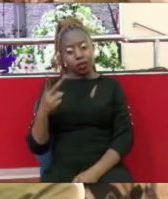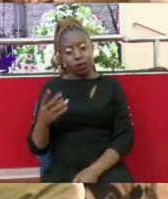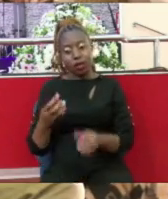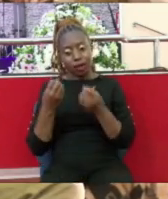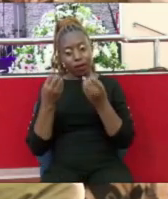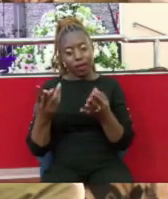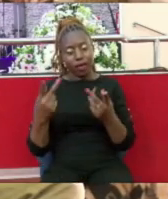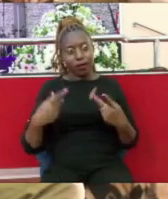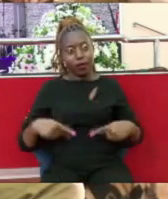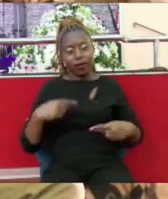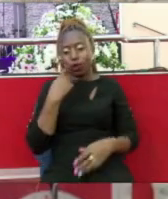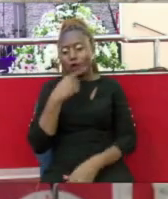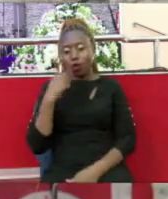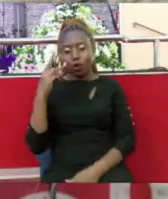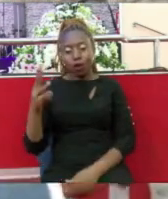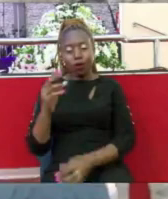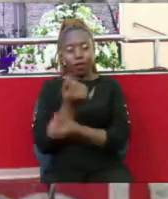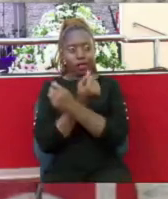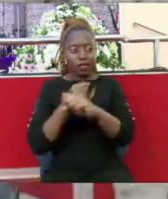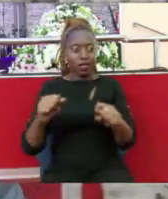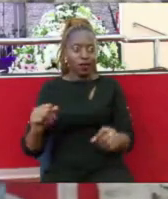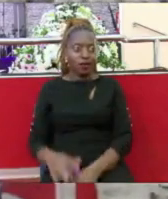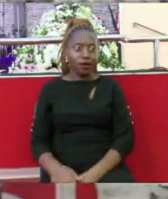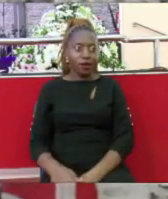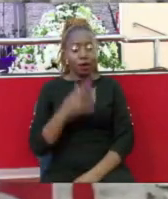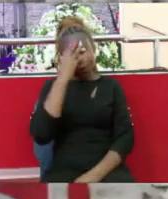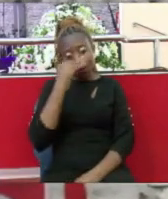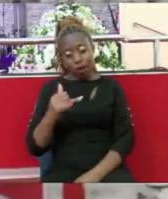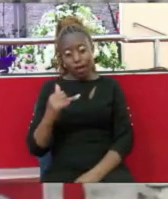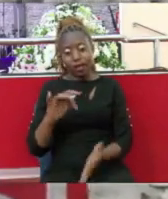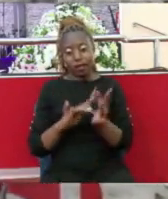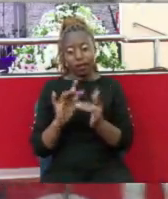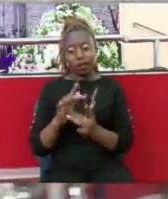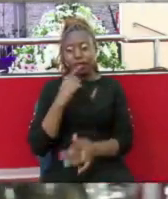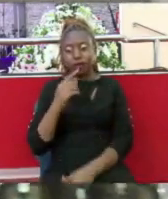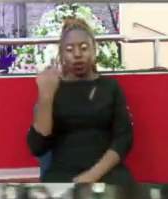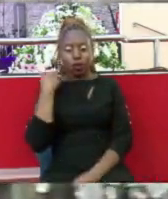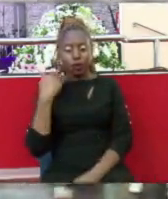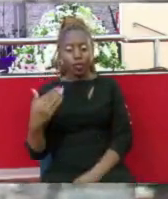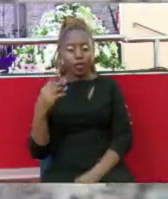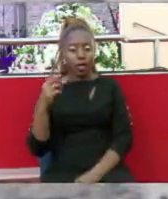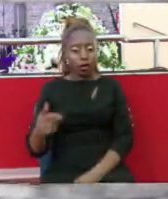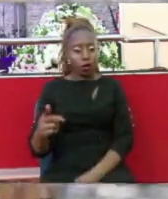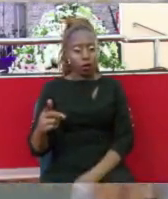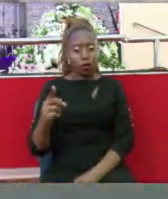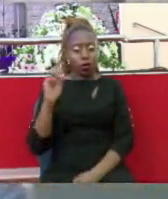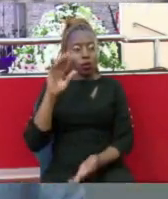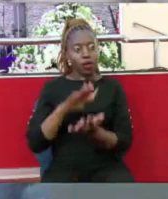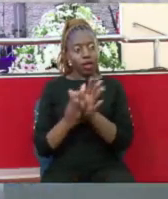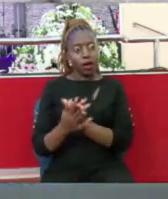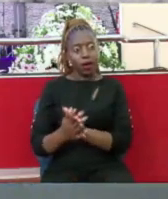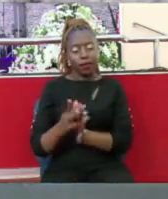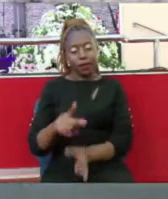watu ambao watakuwa. Because he told Peter, you are going to be a fishers of men. Maana alimwambia Petero utakuwa mvuvi. You can see out of 11